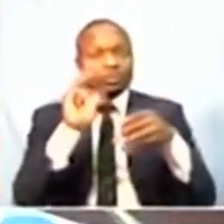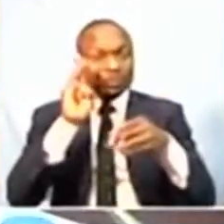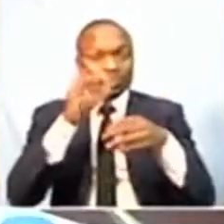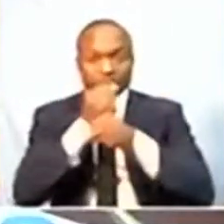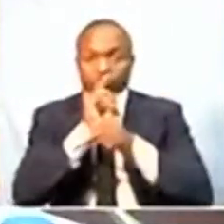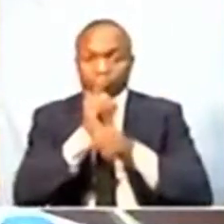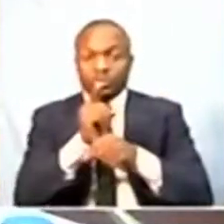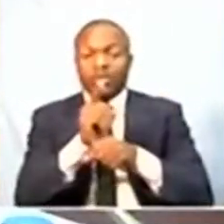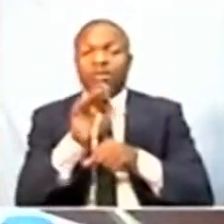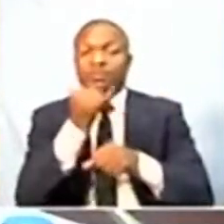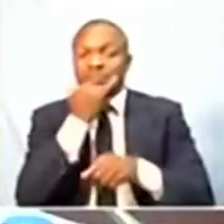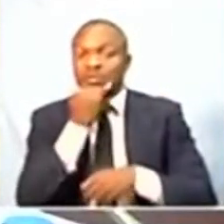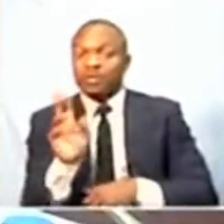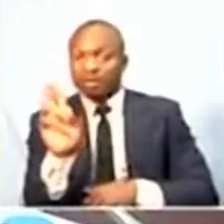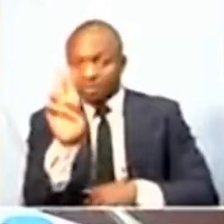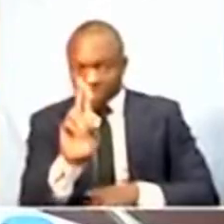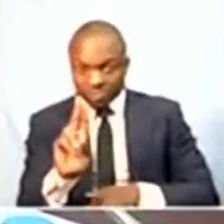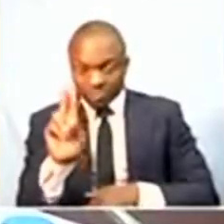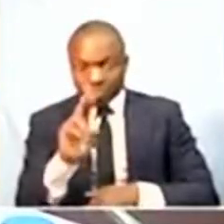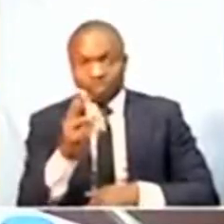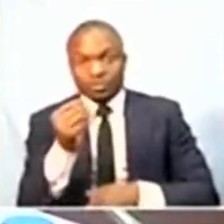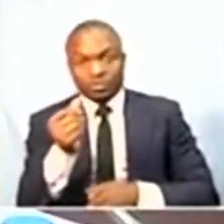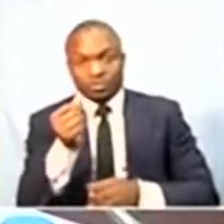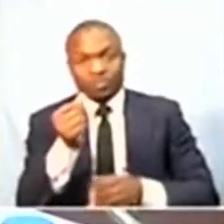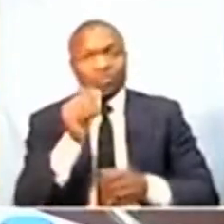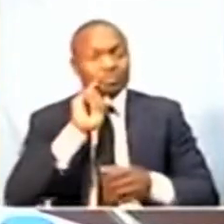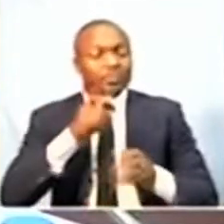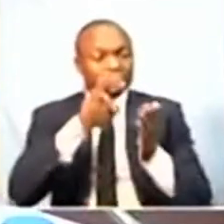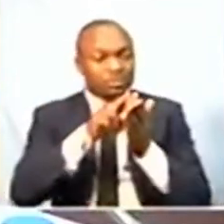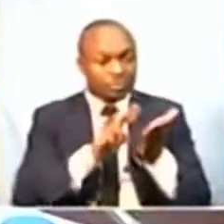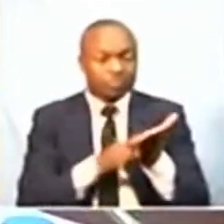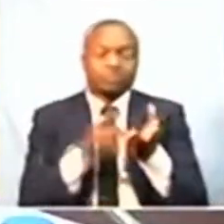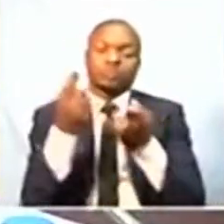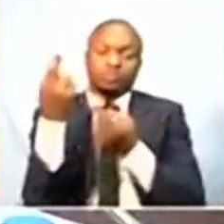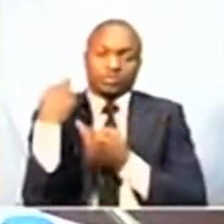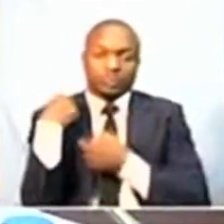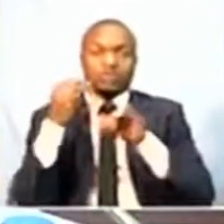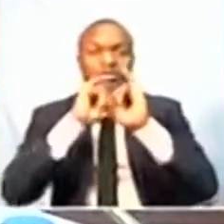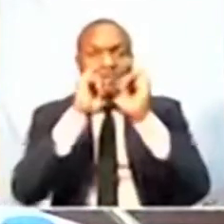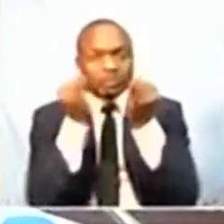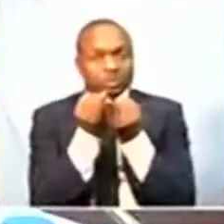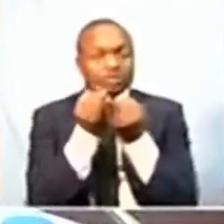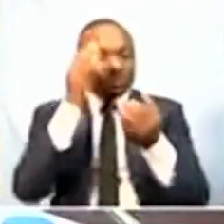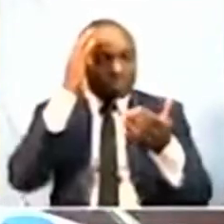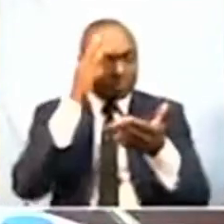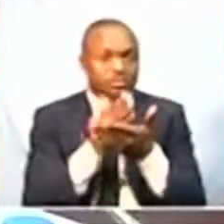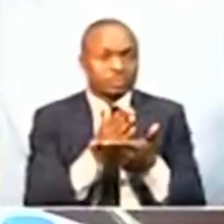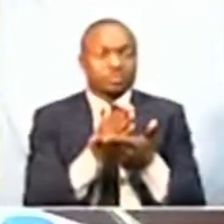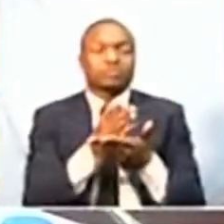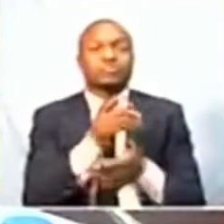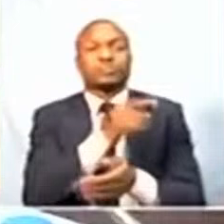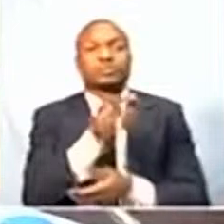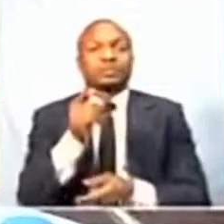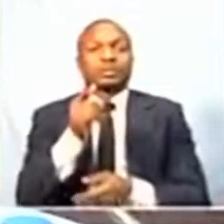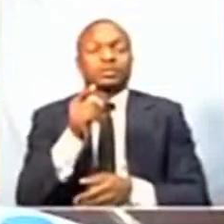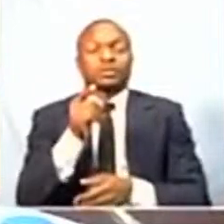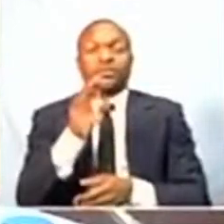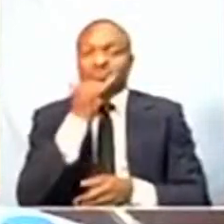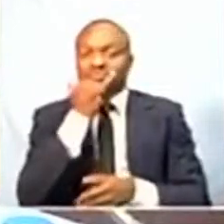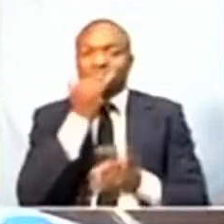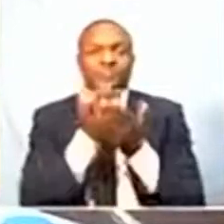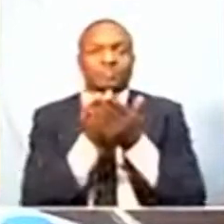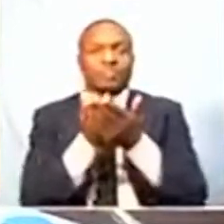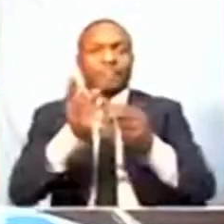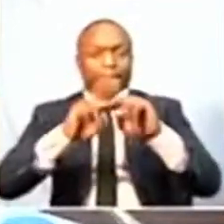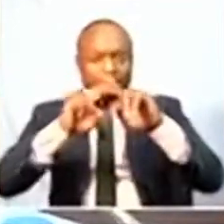that the misappropriation is reported to the relevant authorities in order to deter would-be offenders. Chair, I